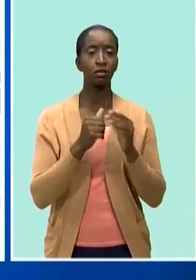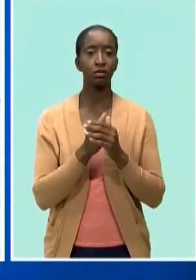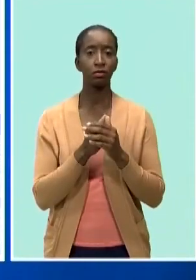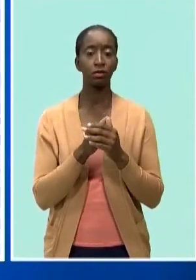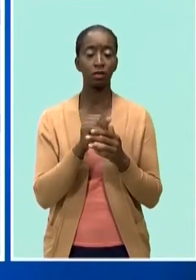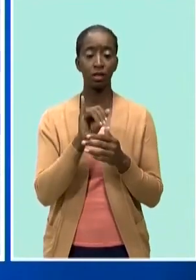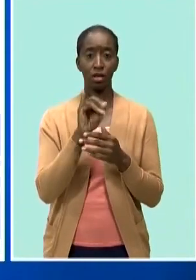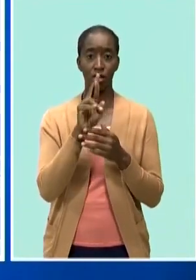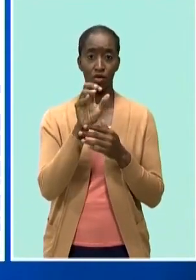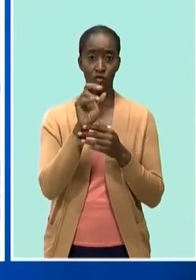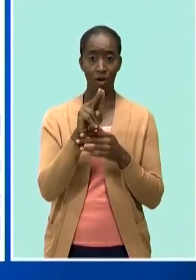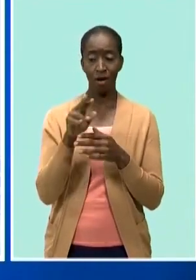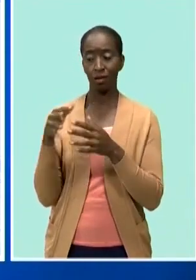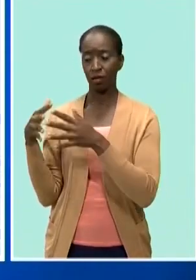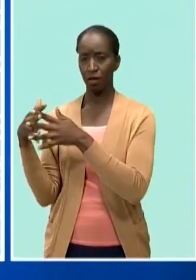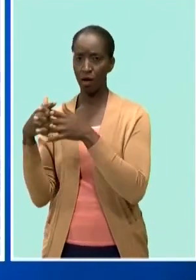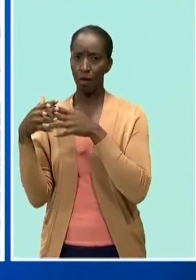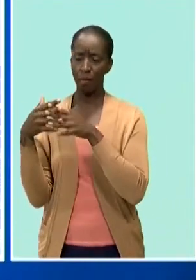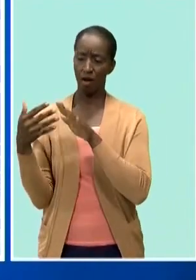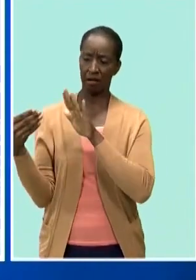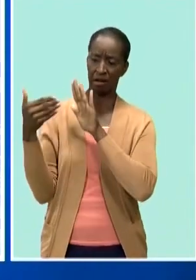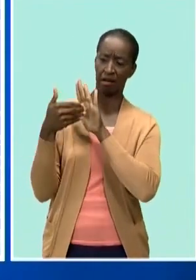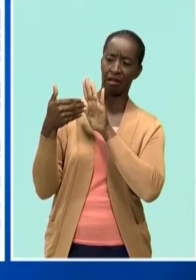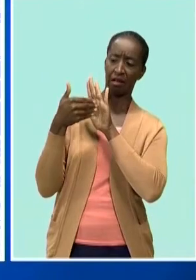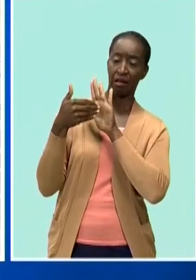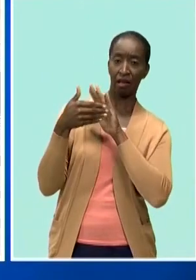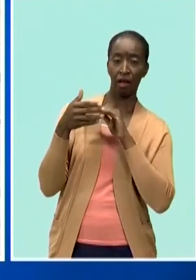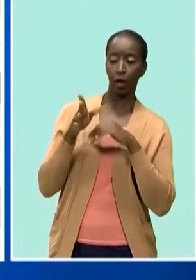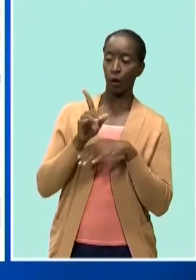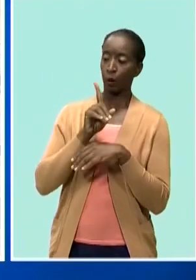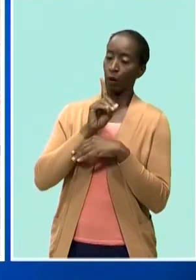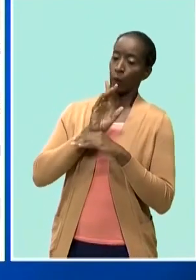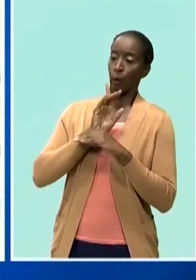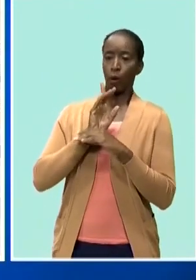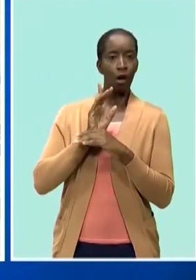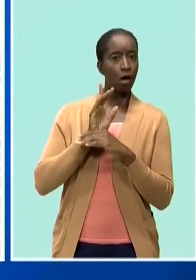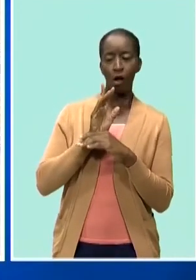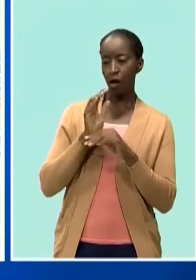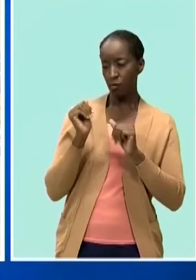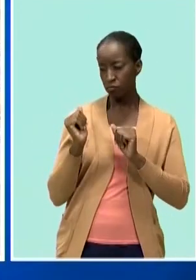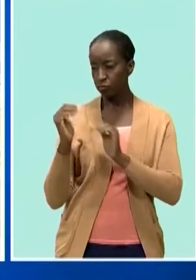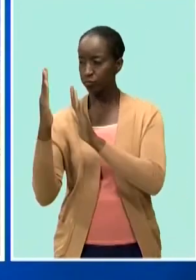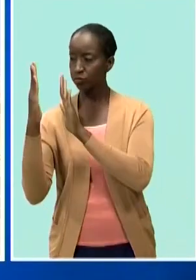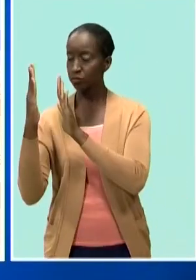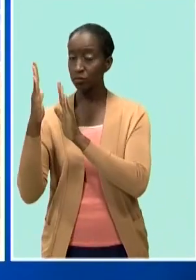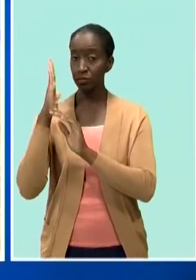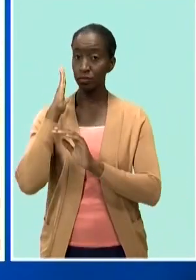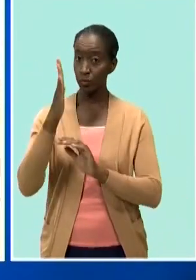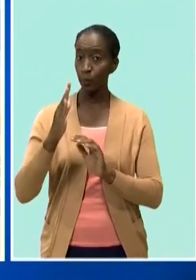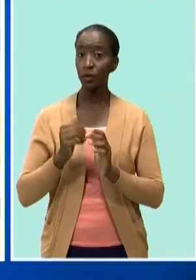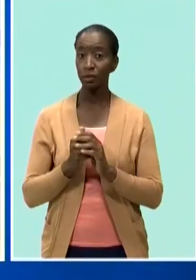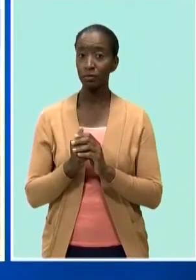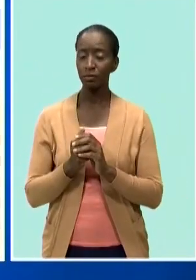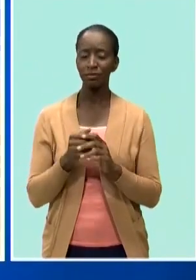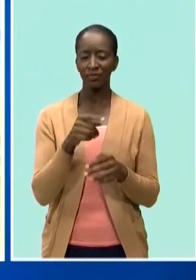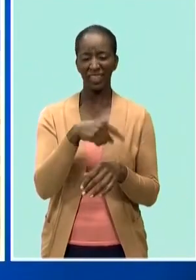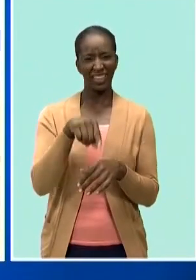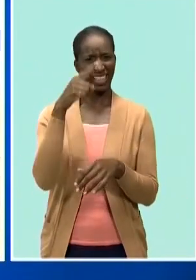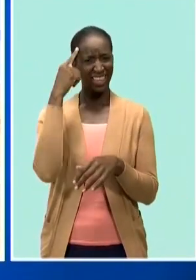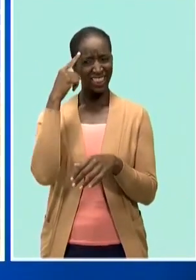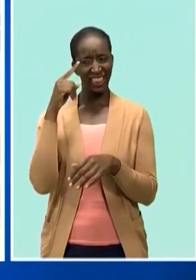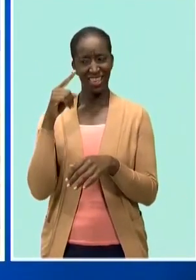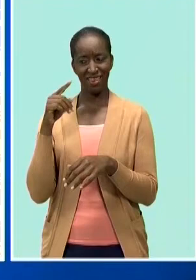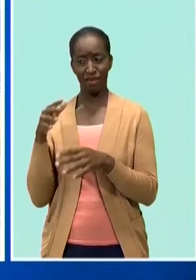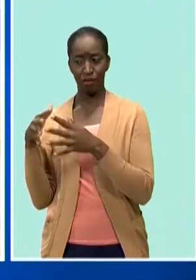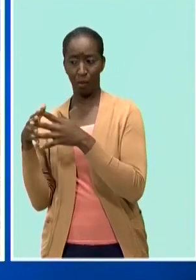remain silent against U.S. hostility. The consensus in Iran seems to be that war with America is unlikely, as the cost